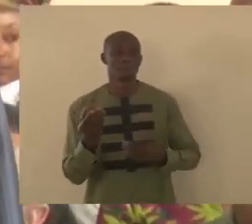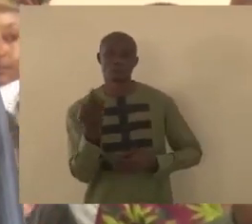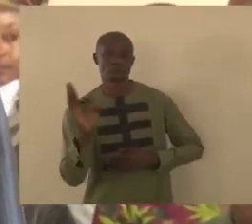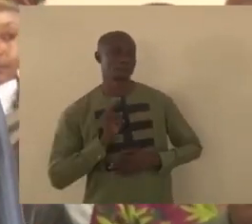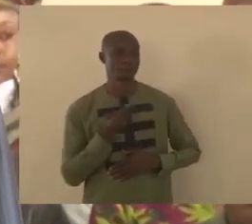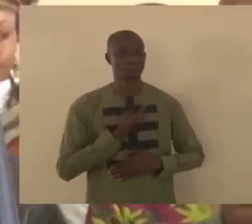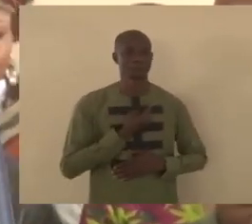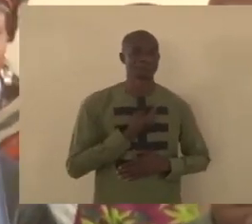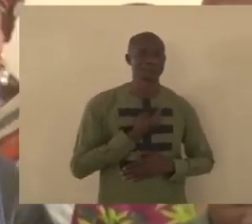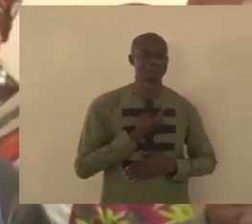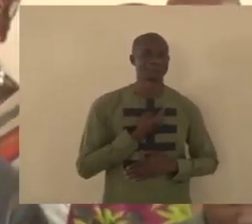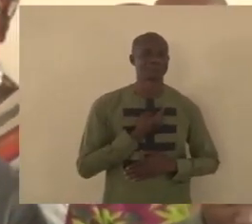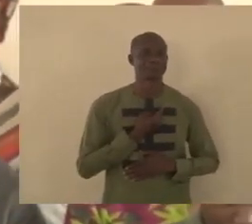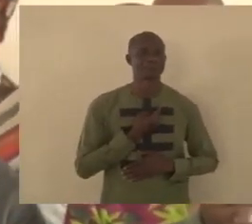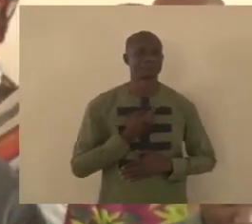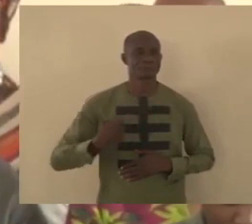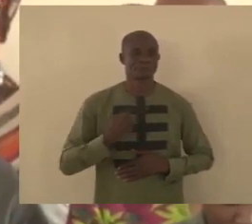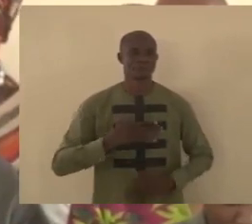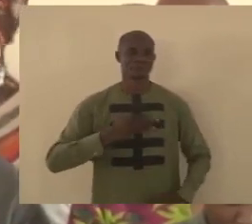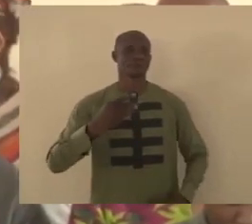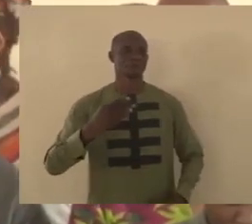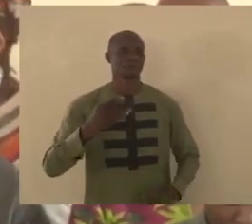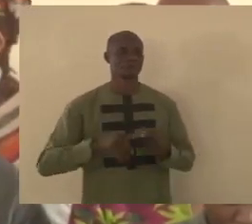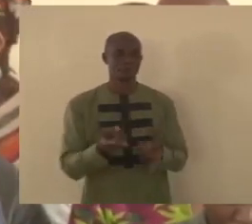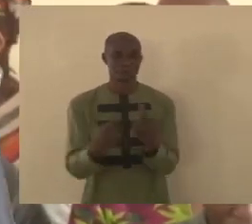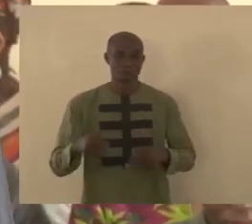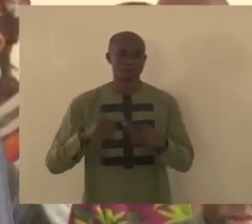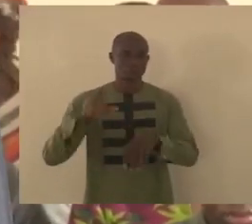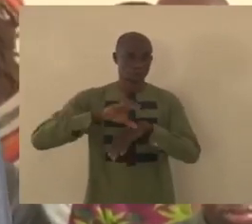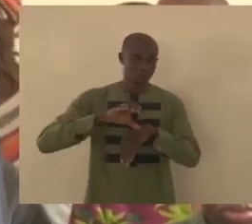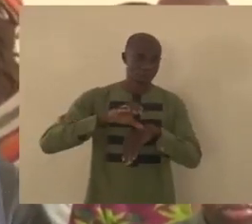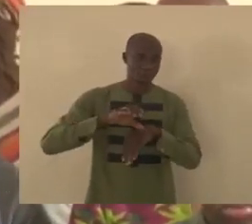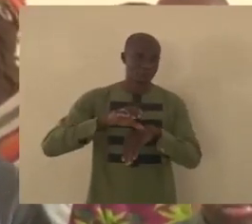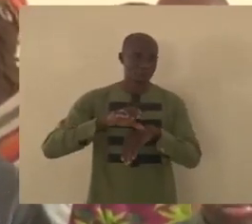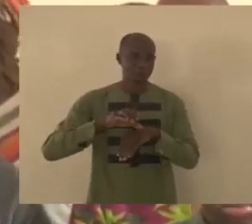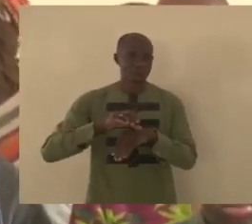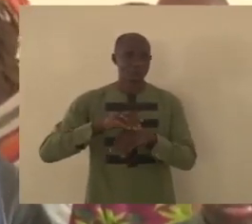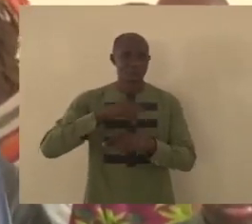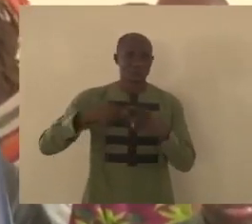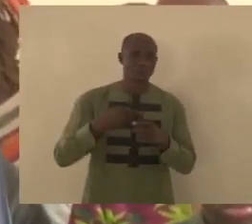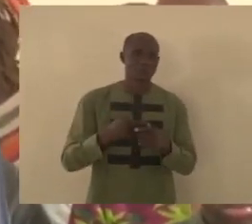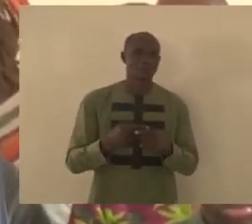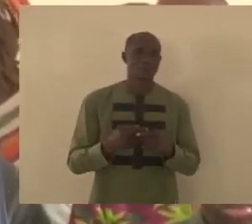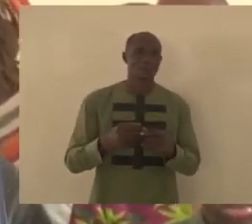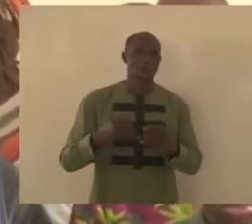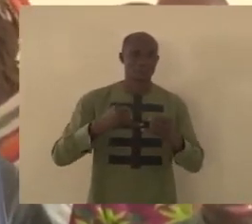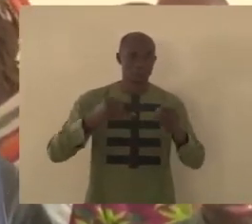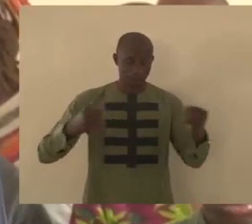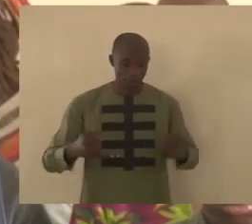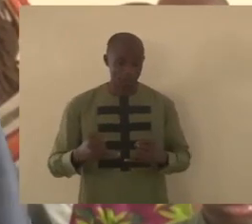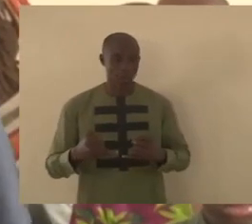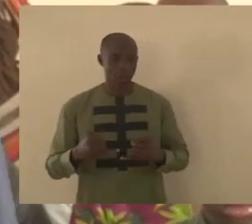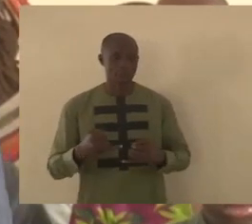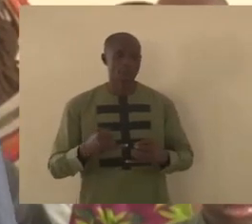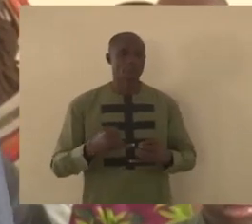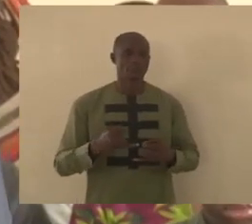Many of us, we like to come to the church, pray, even say our rosary, do everything,